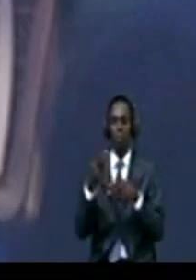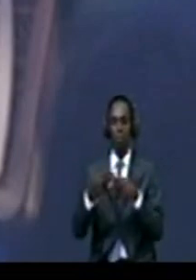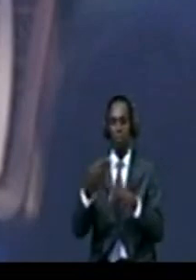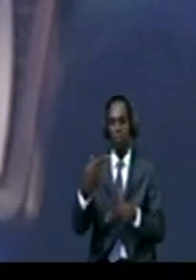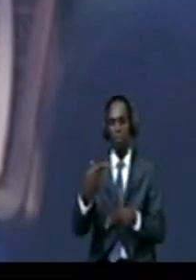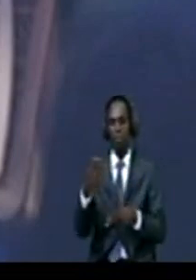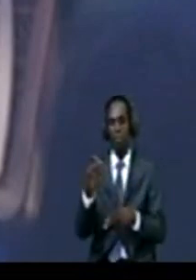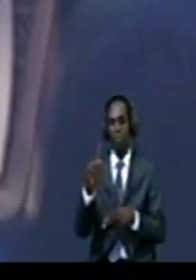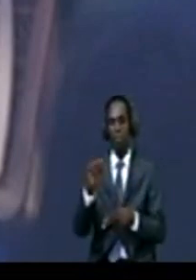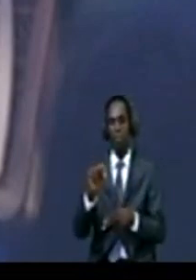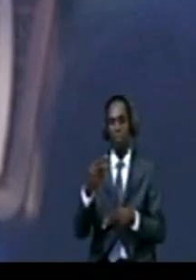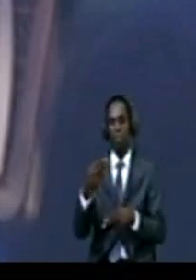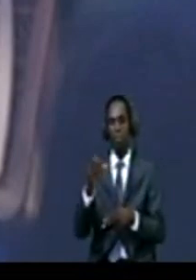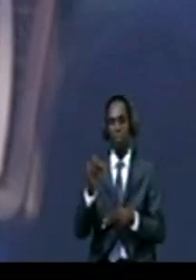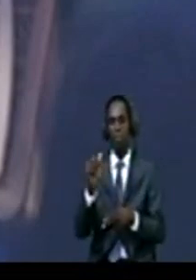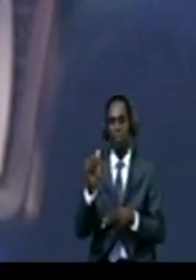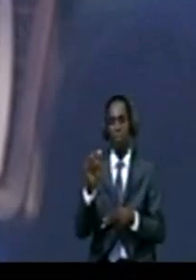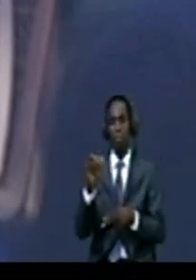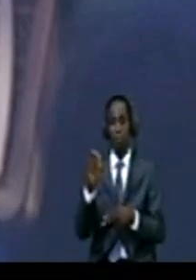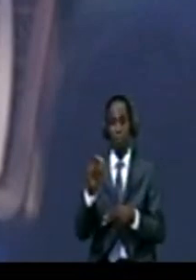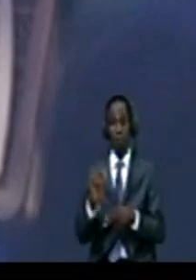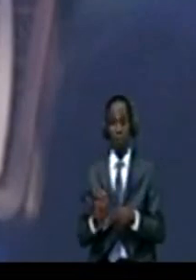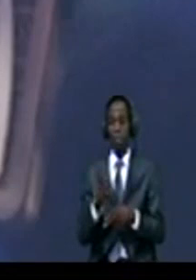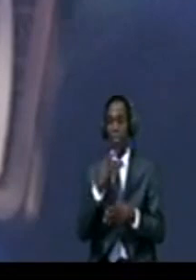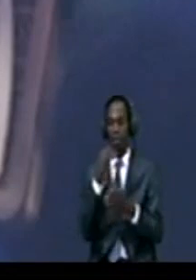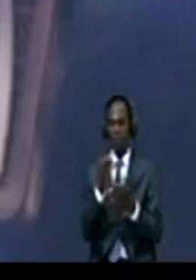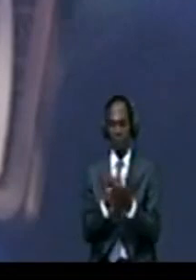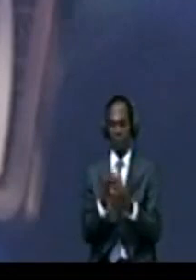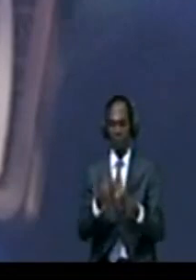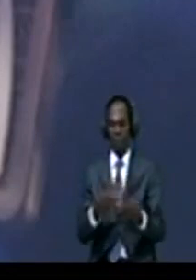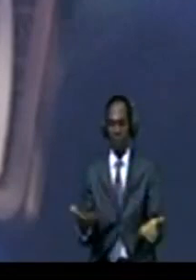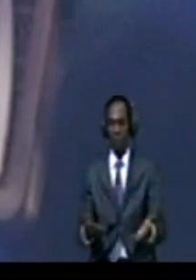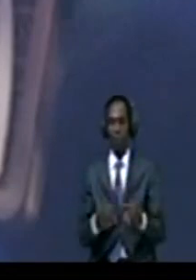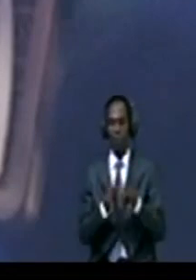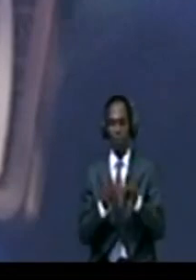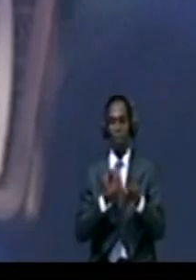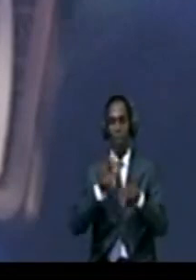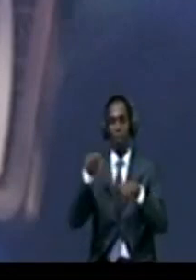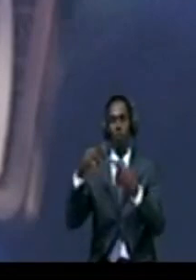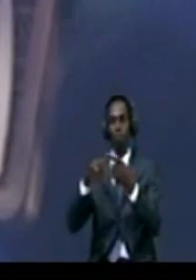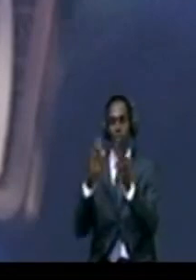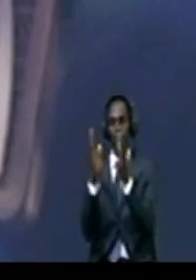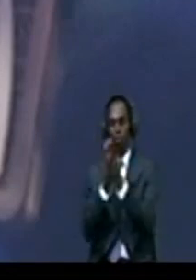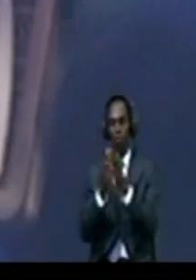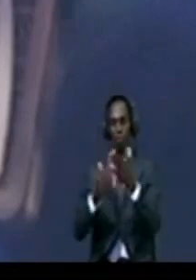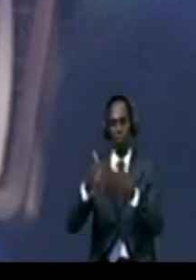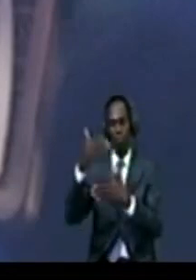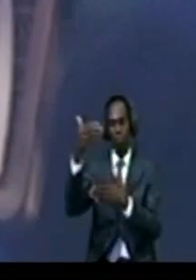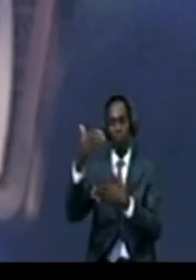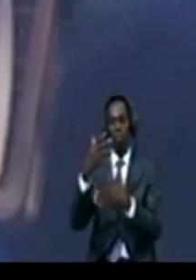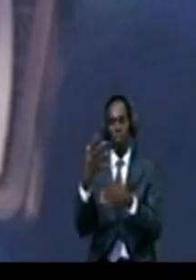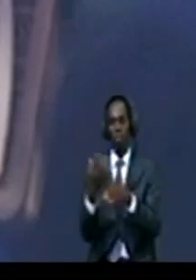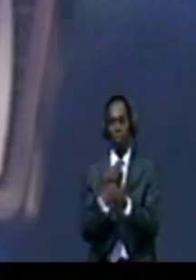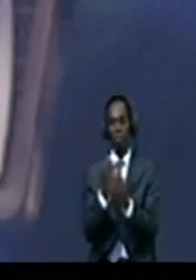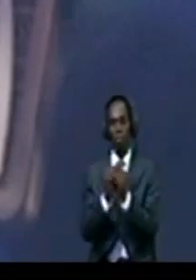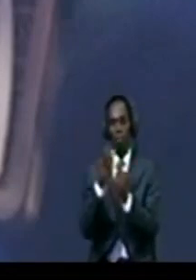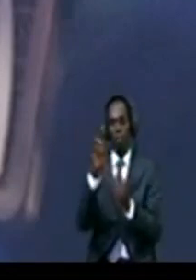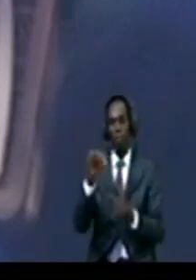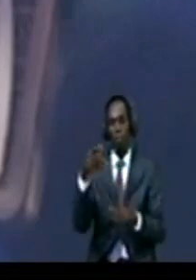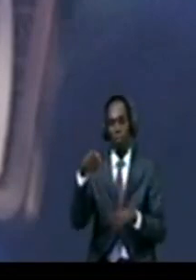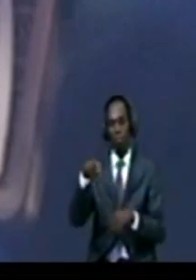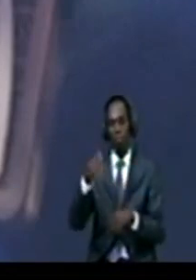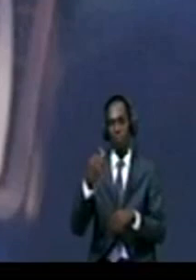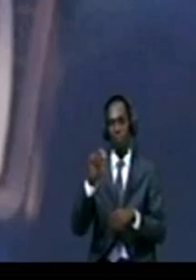saith unto the disciples, Sit ye here, while I go and pray yonder. And he took with him Peter and the two sons of